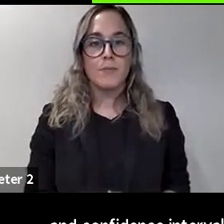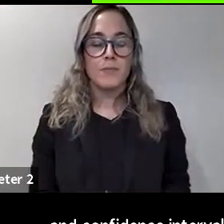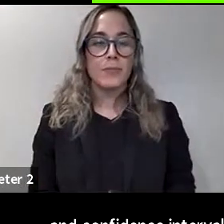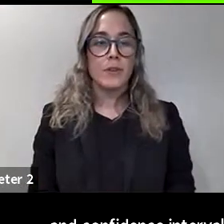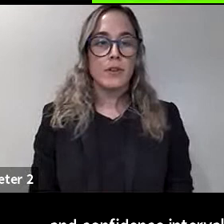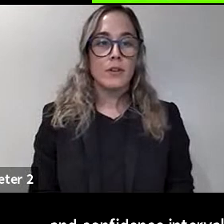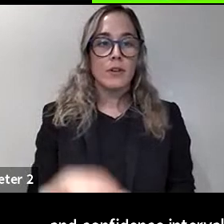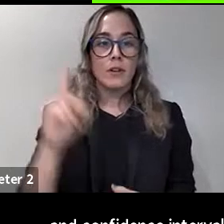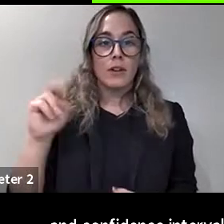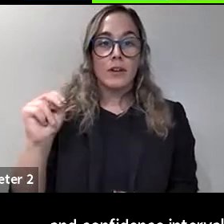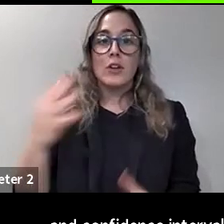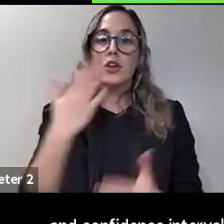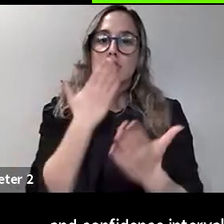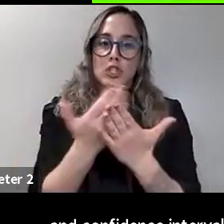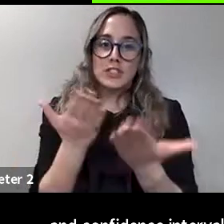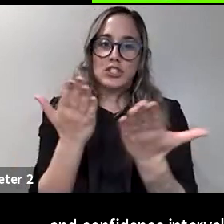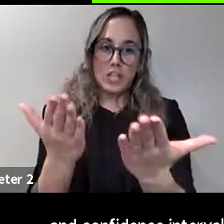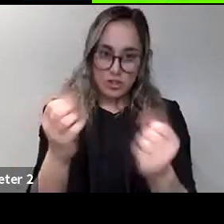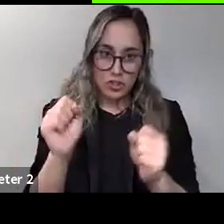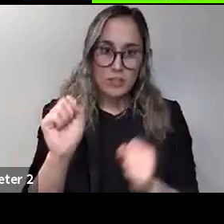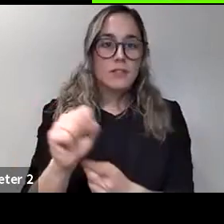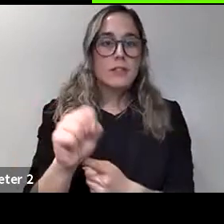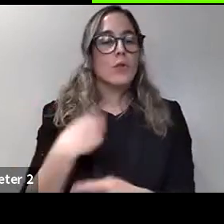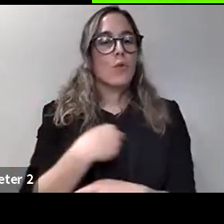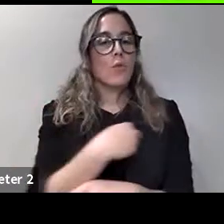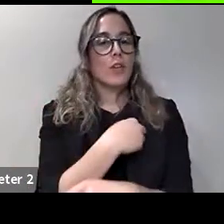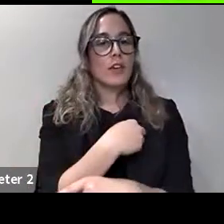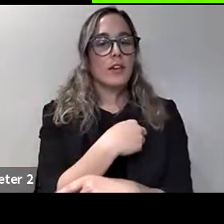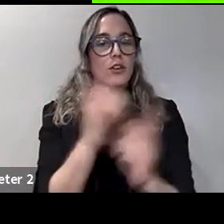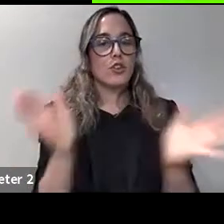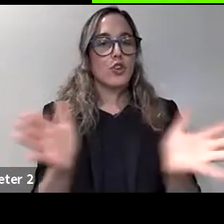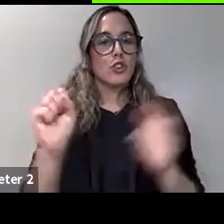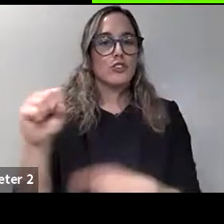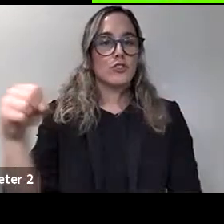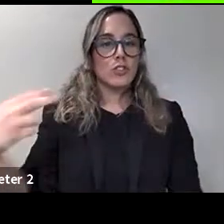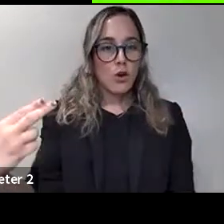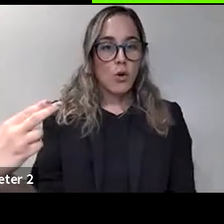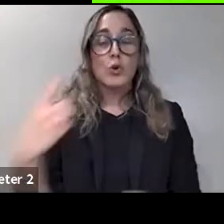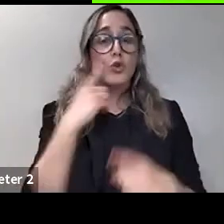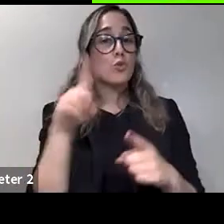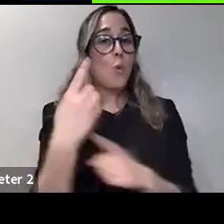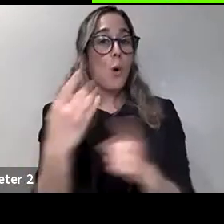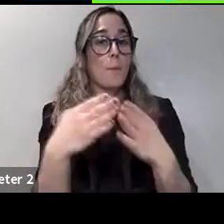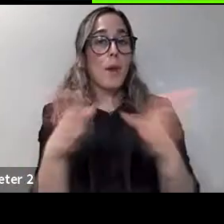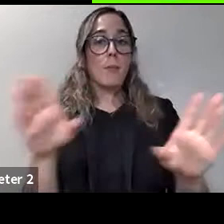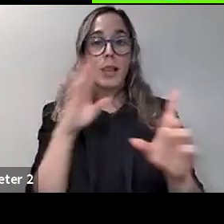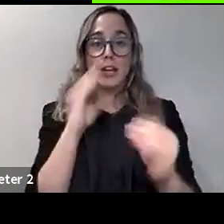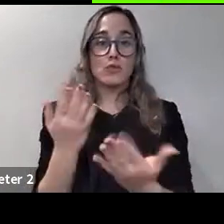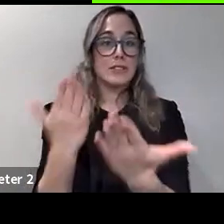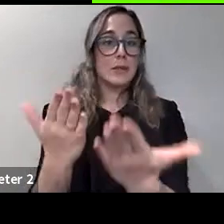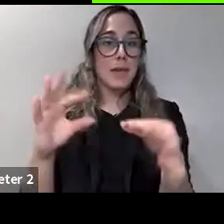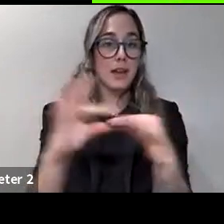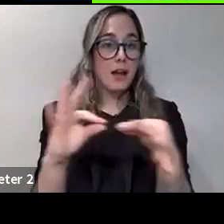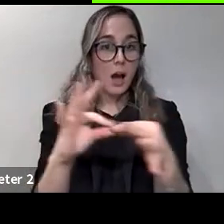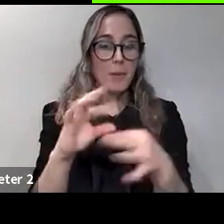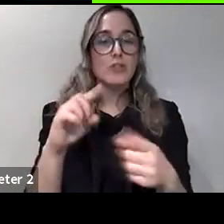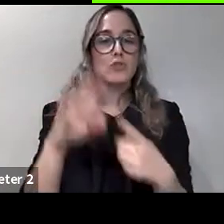Yeah, those are good suggestions. We'd encourage stakeholders or the public to submit comments to the